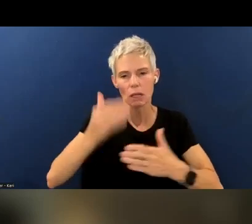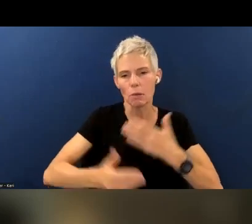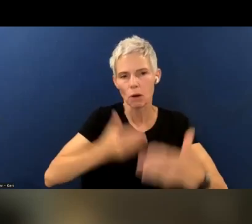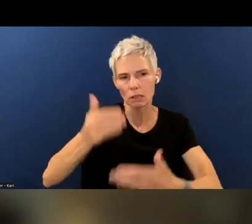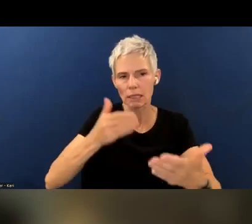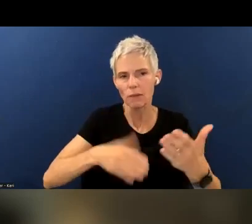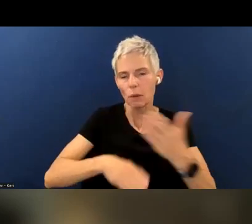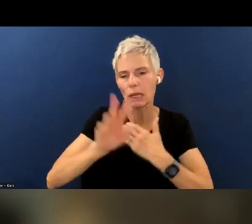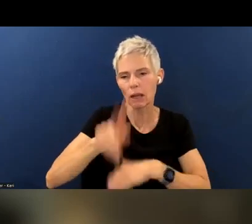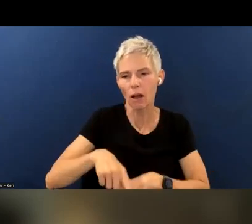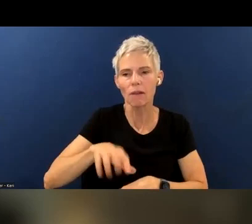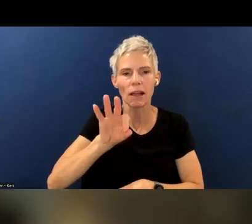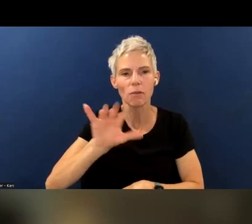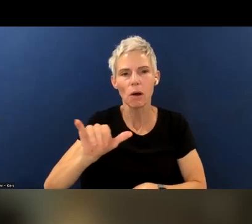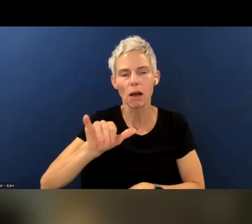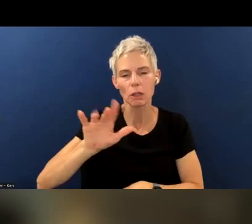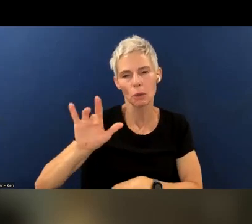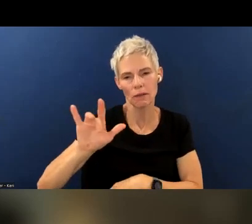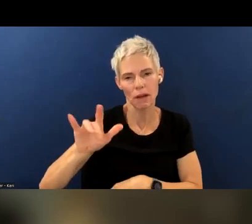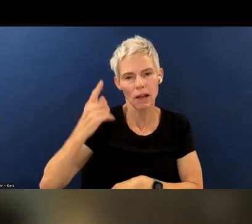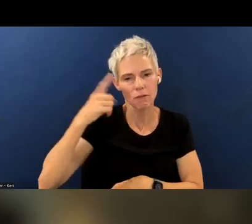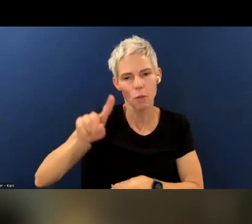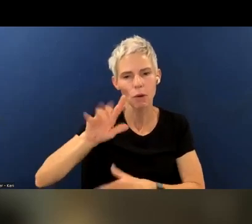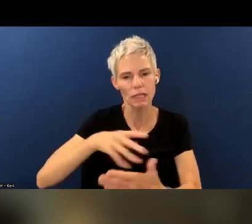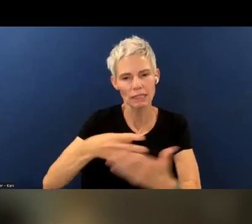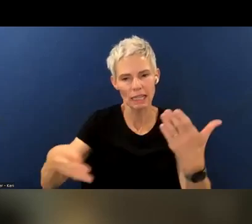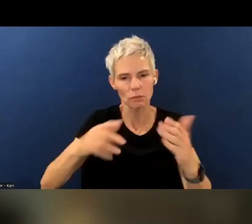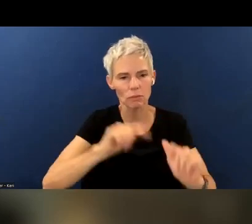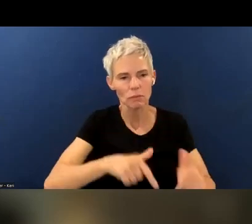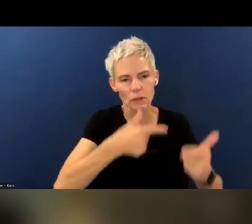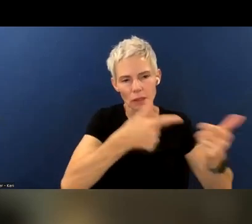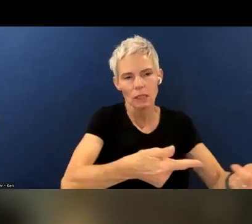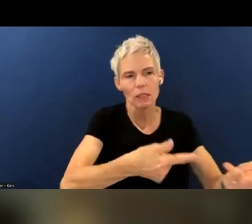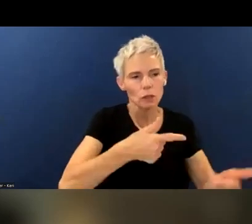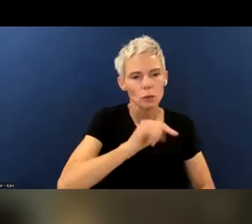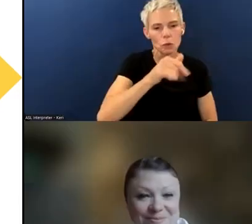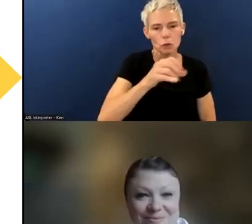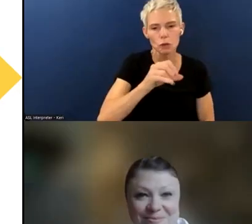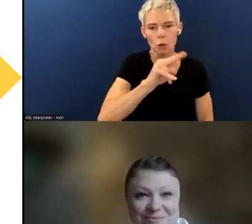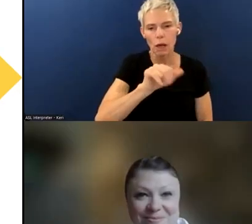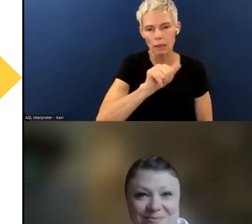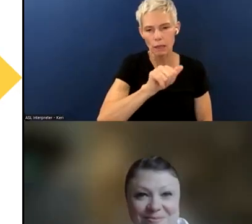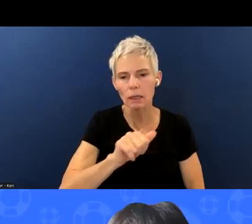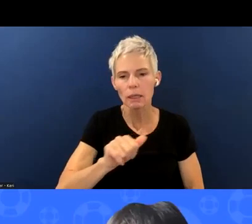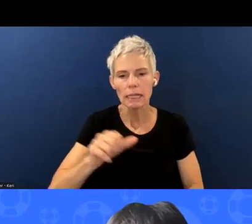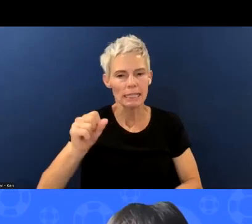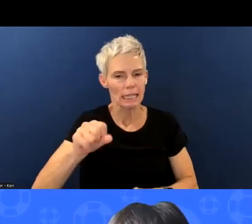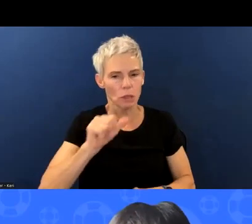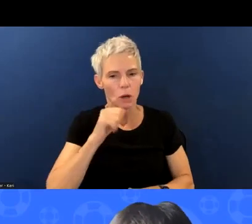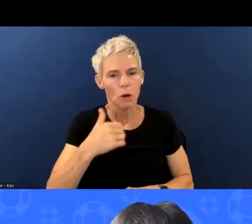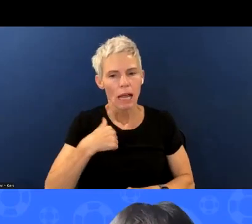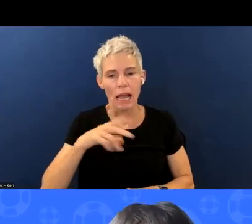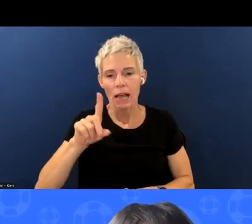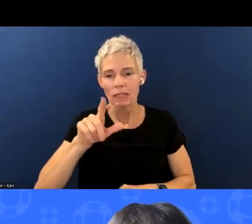schedule. I'm going to turn it to Joanna for a quick Senate appropriations update. Thank you. Yeah, so we don't have dates